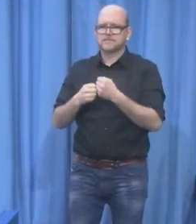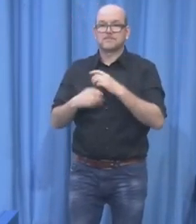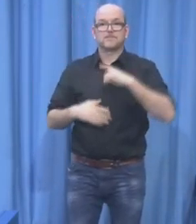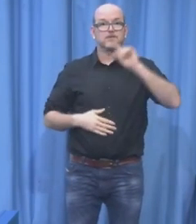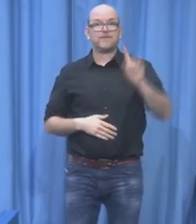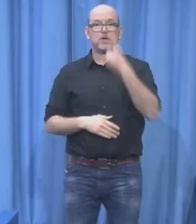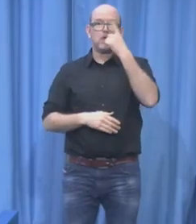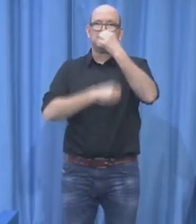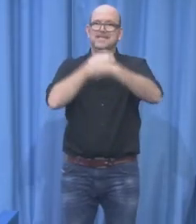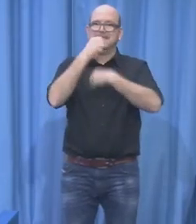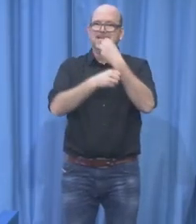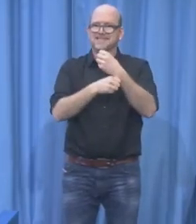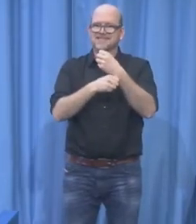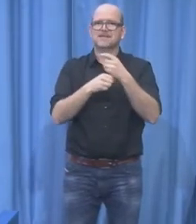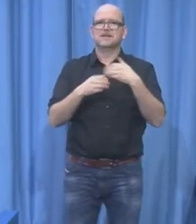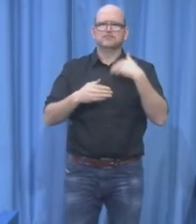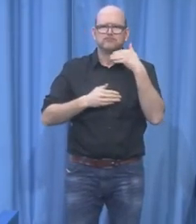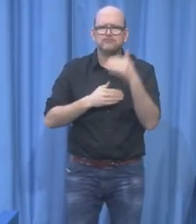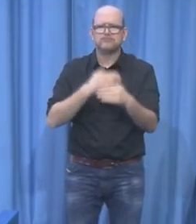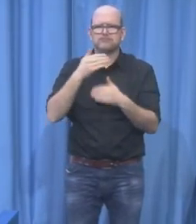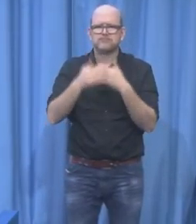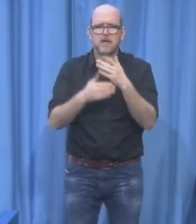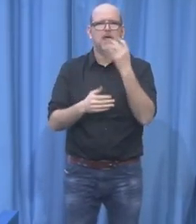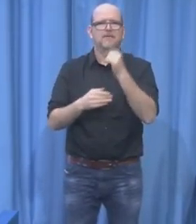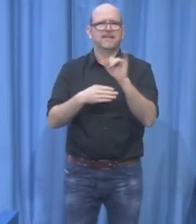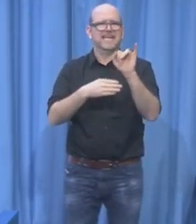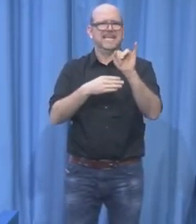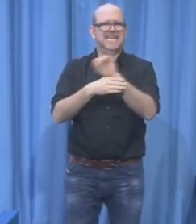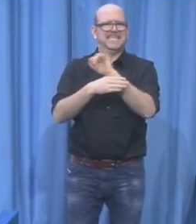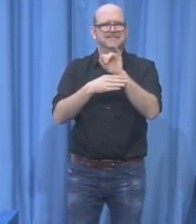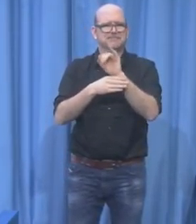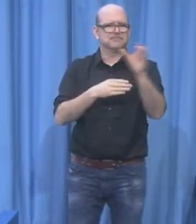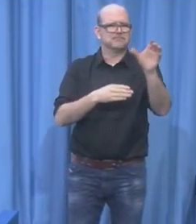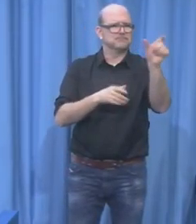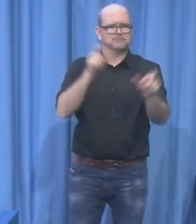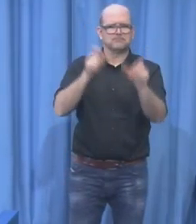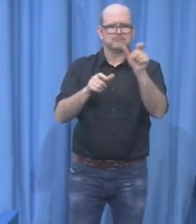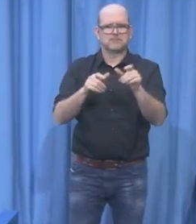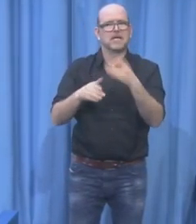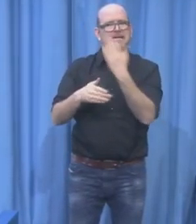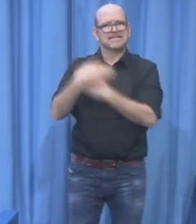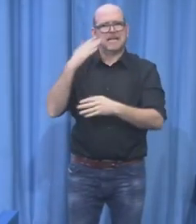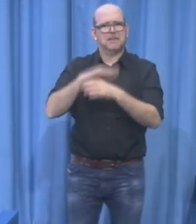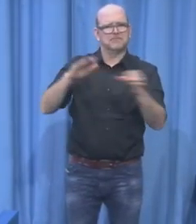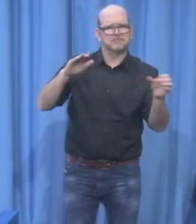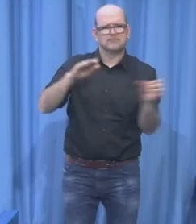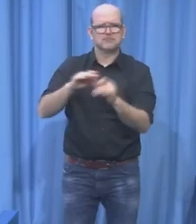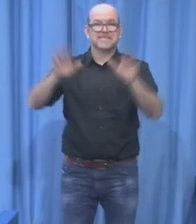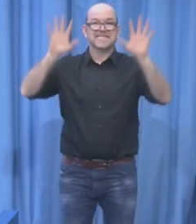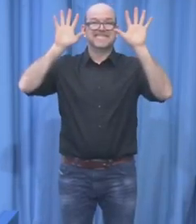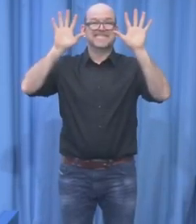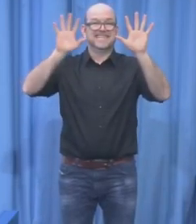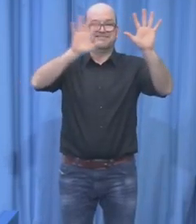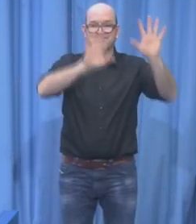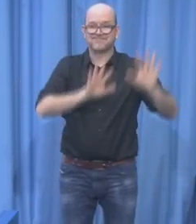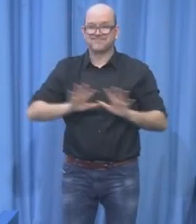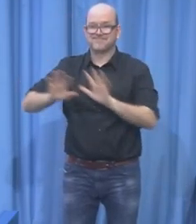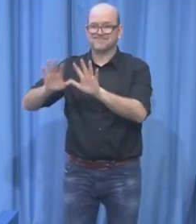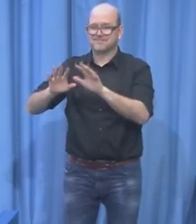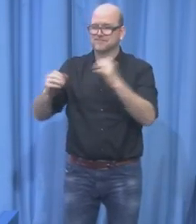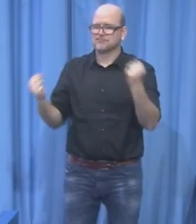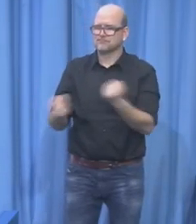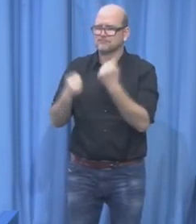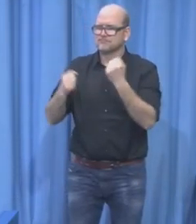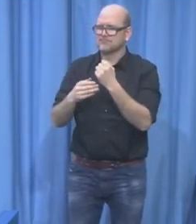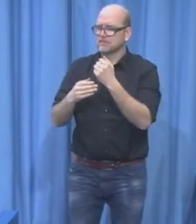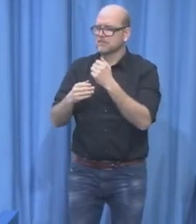We have 10 interns per year. In year one, we had 100% outcomes for people to get jobs. Year two and year three, we